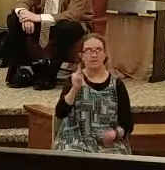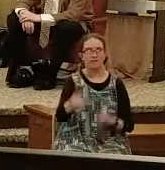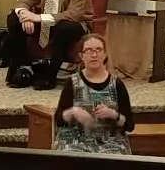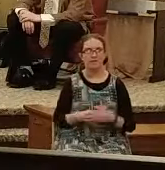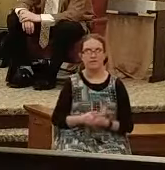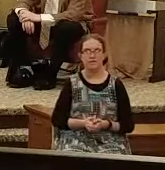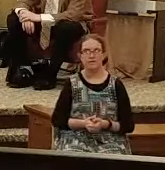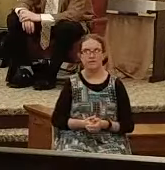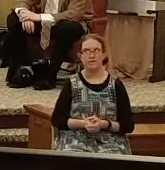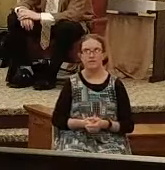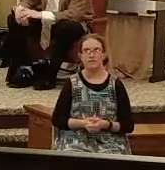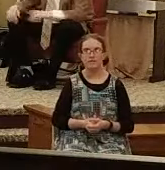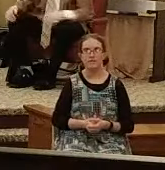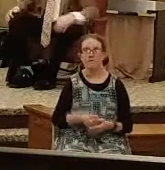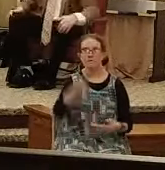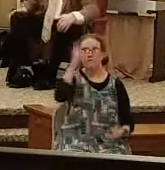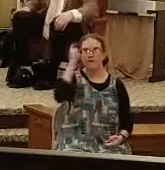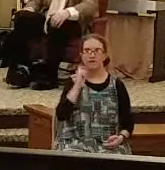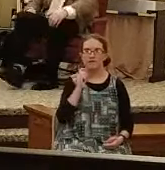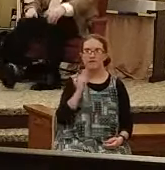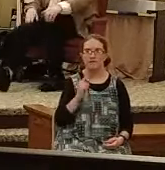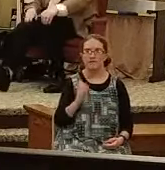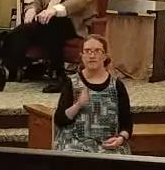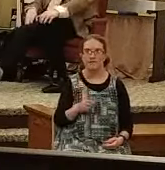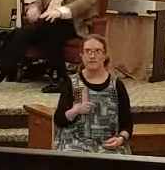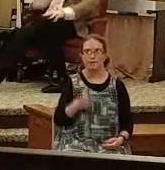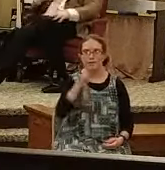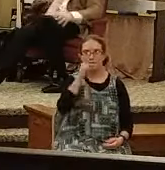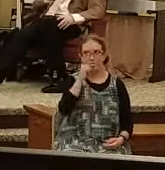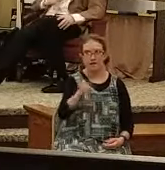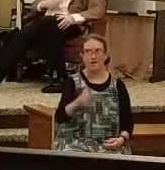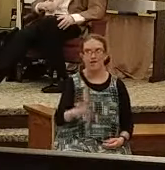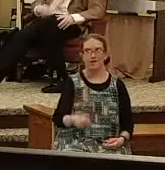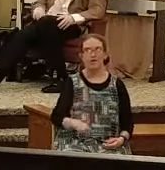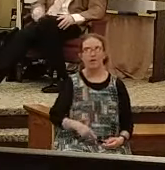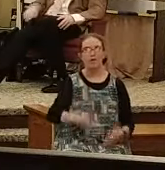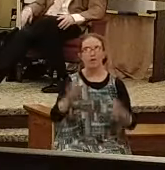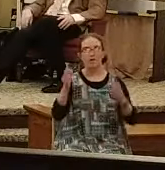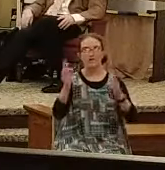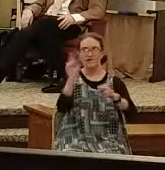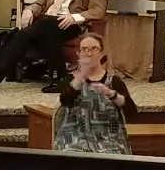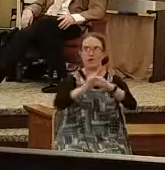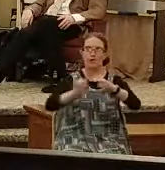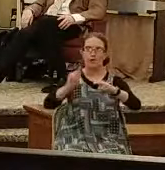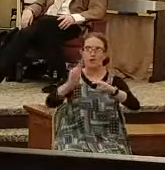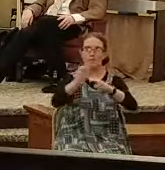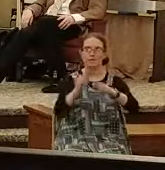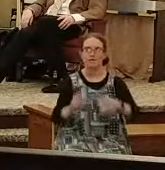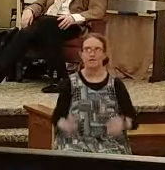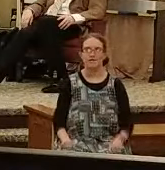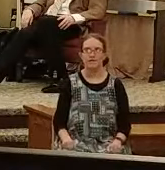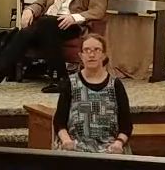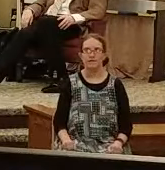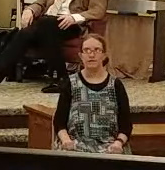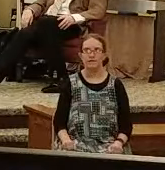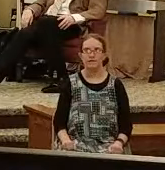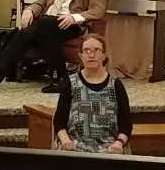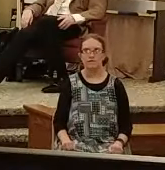Come on. Amen. Because when you let him know, that's what he's going to use.